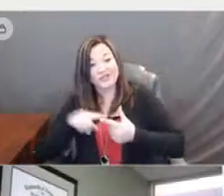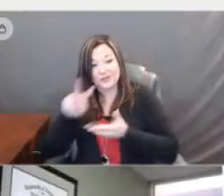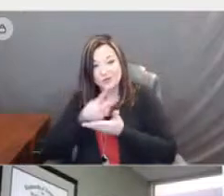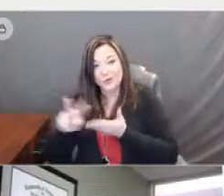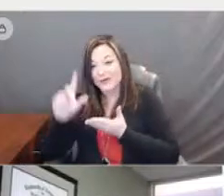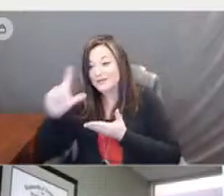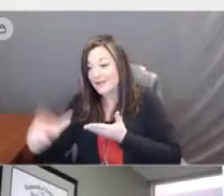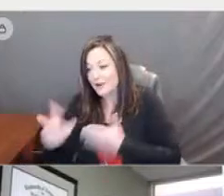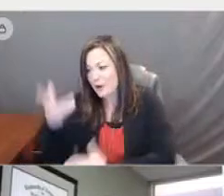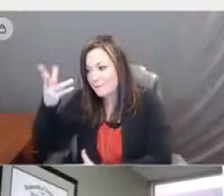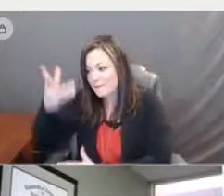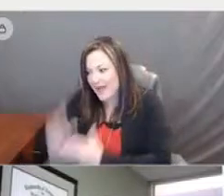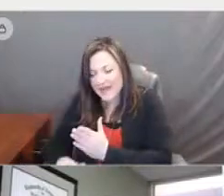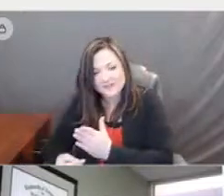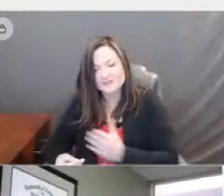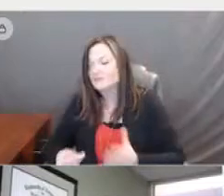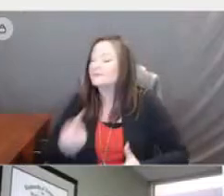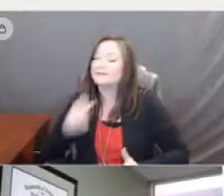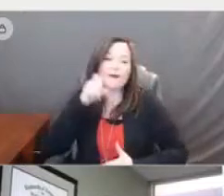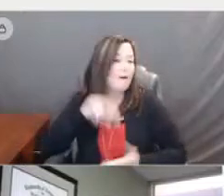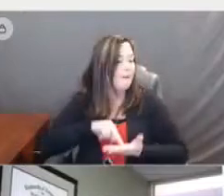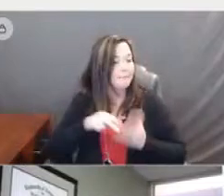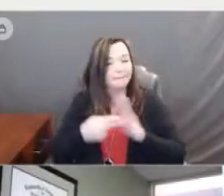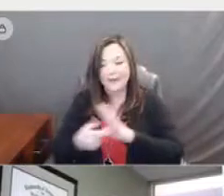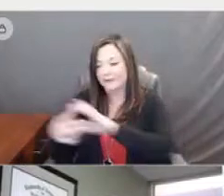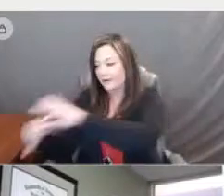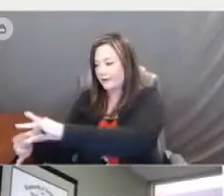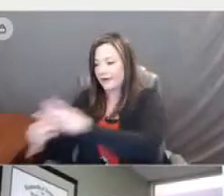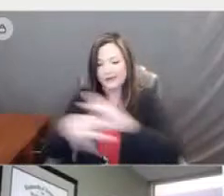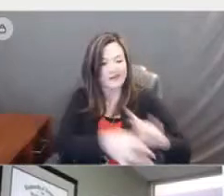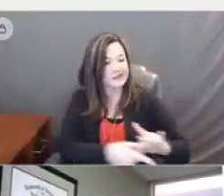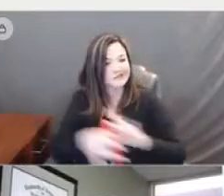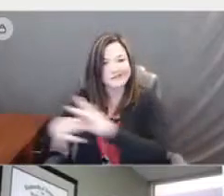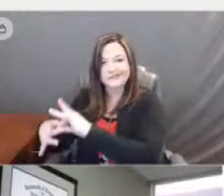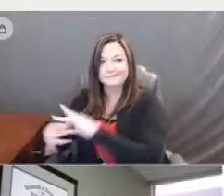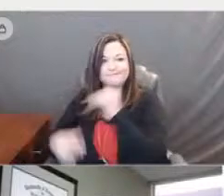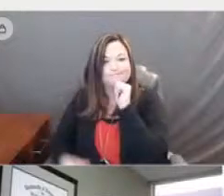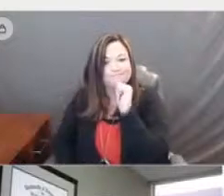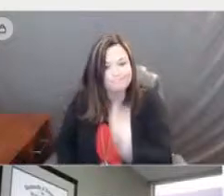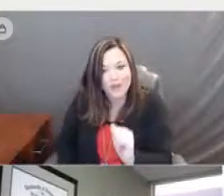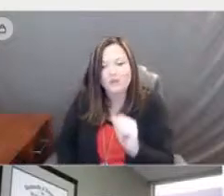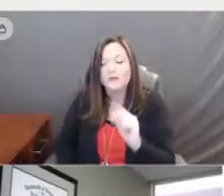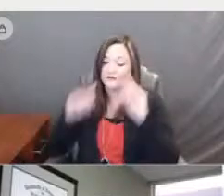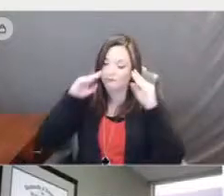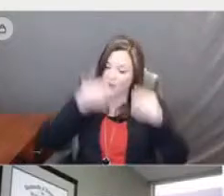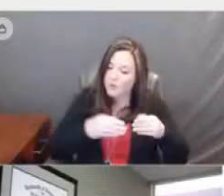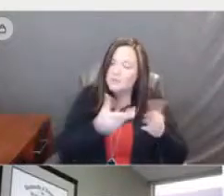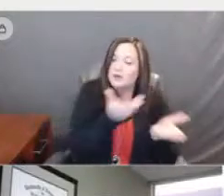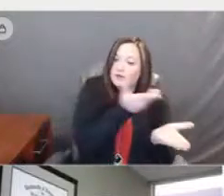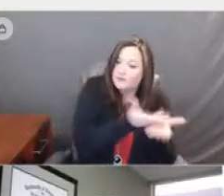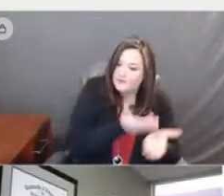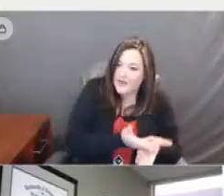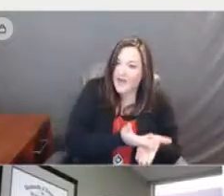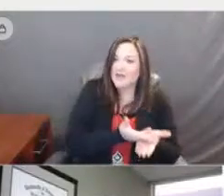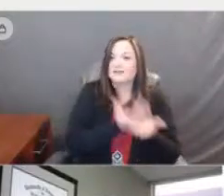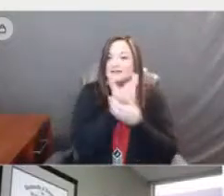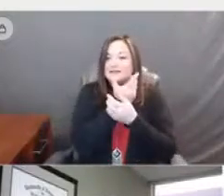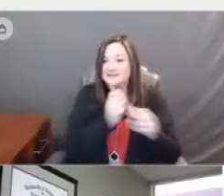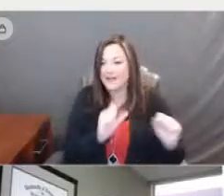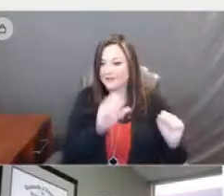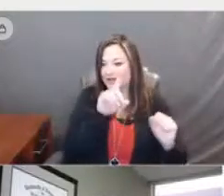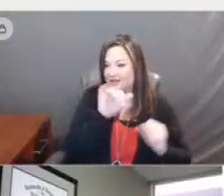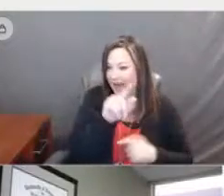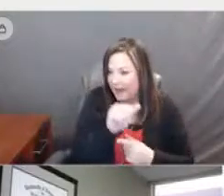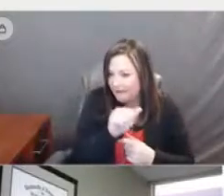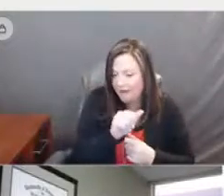the two events are related in any way, shape, or form. And focusing on that and the safety data that we do have, which also makes us very